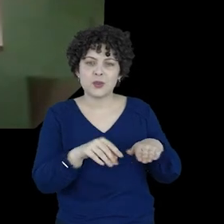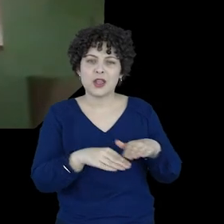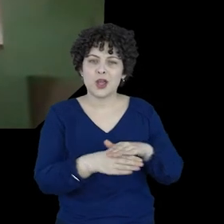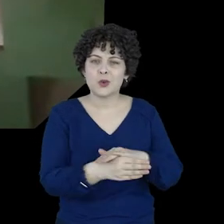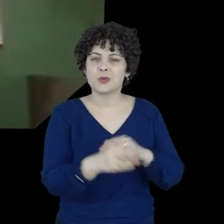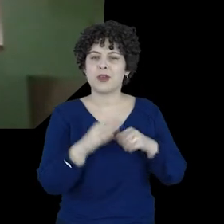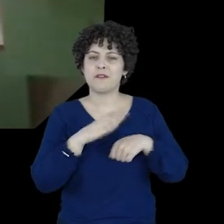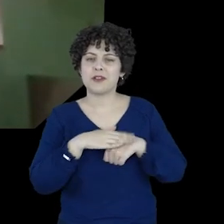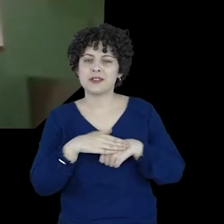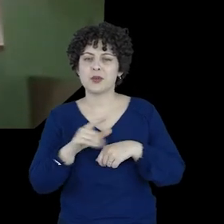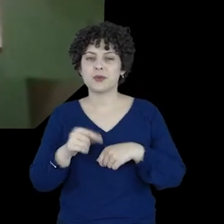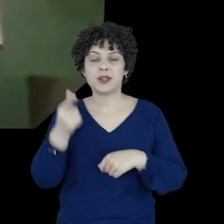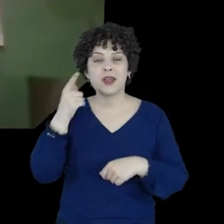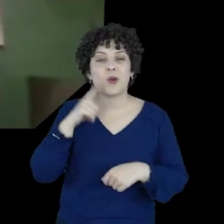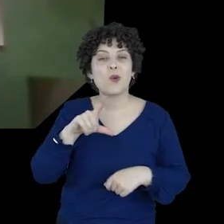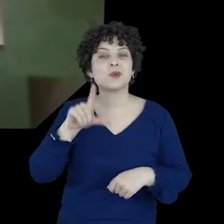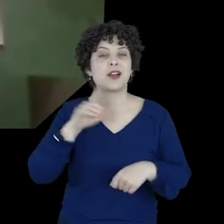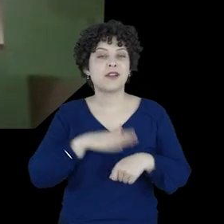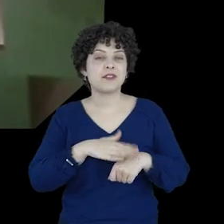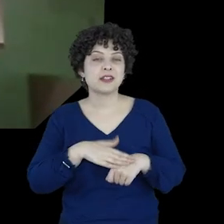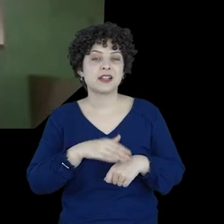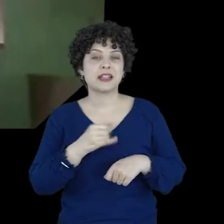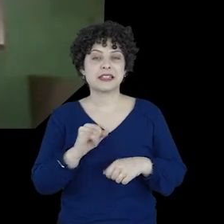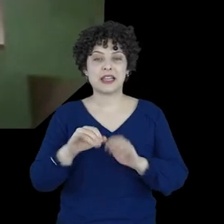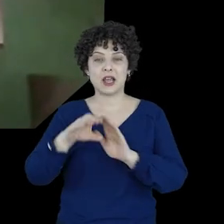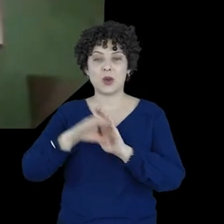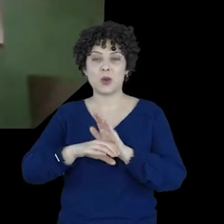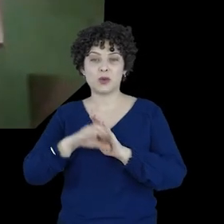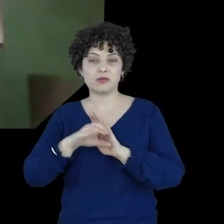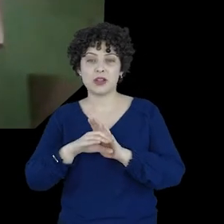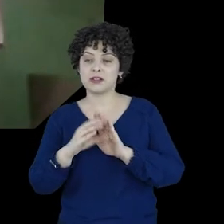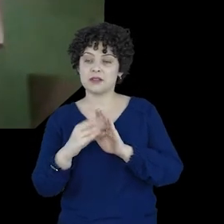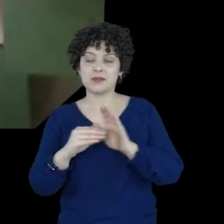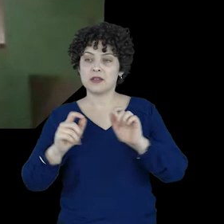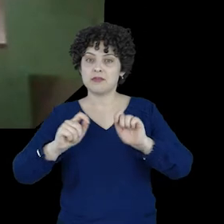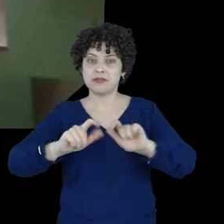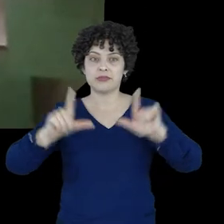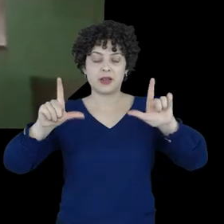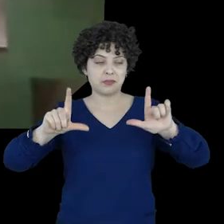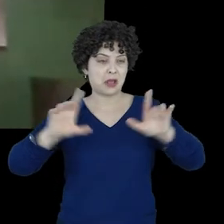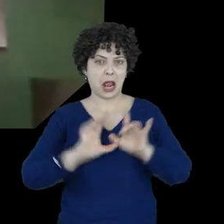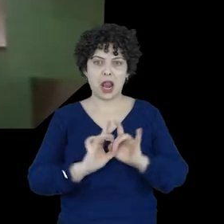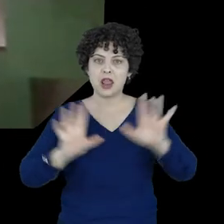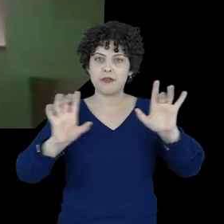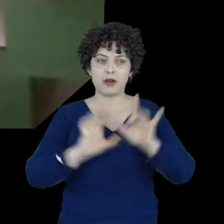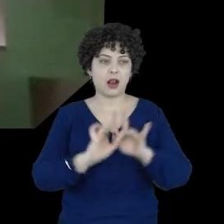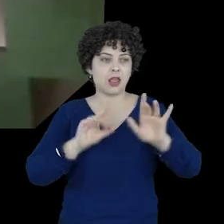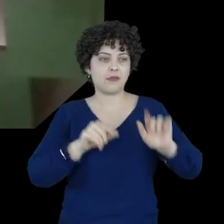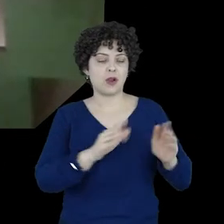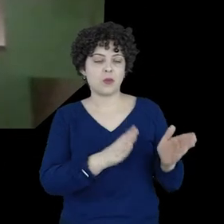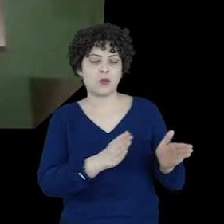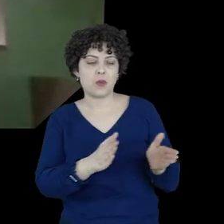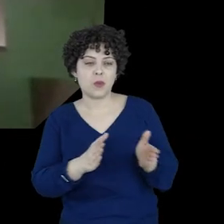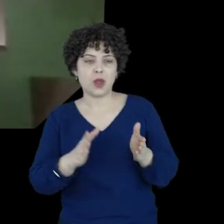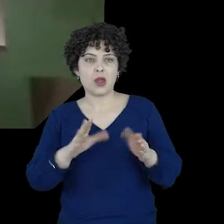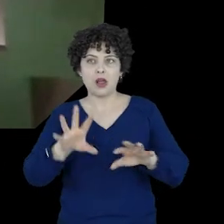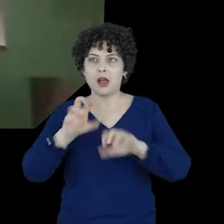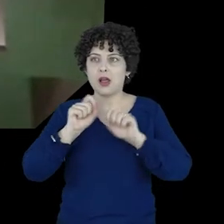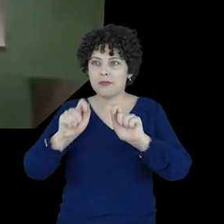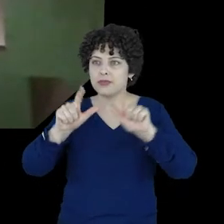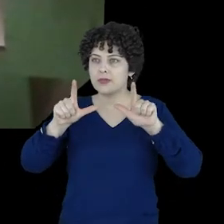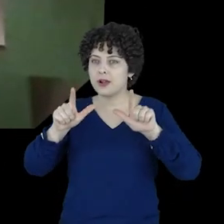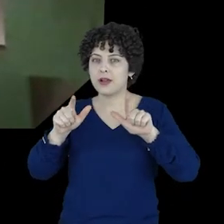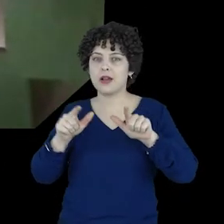themselves, what they're doing, what they can do as far as those contents are concerned, the processes they use in getting